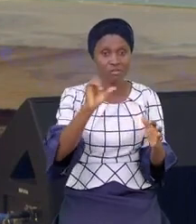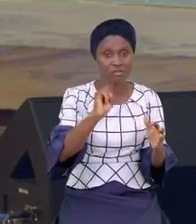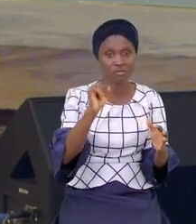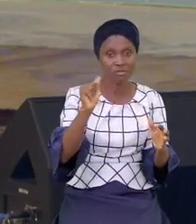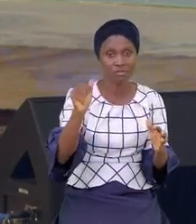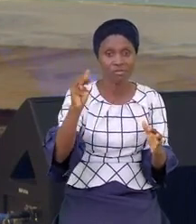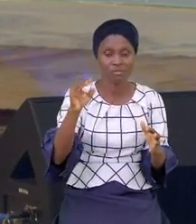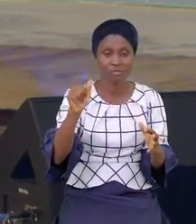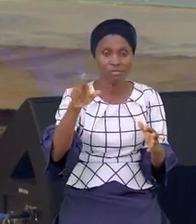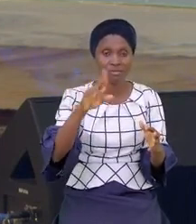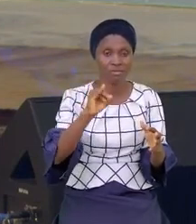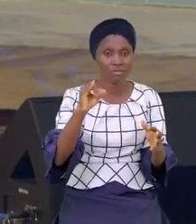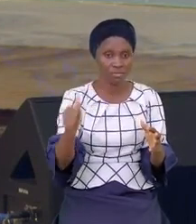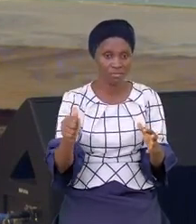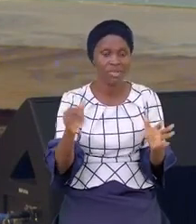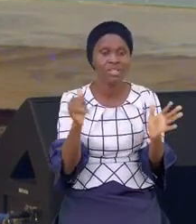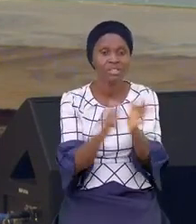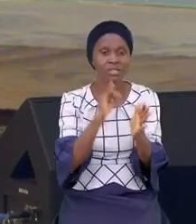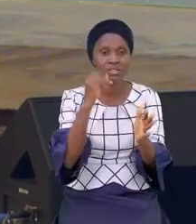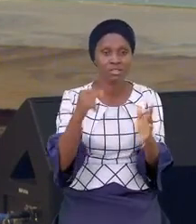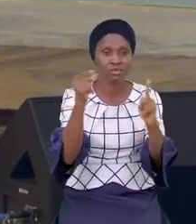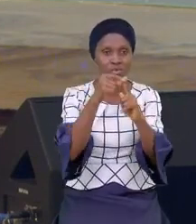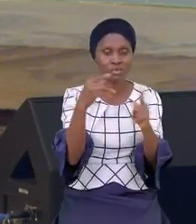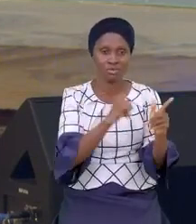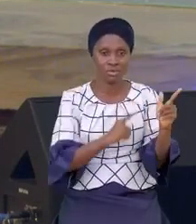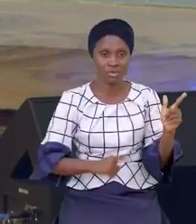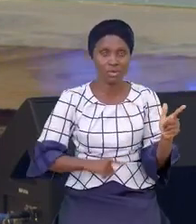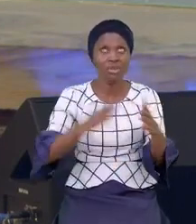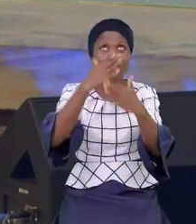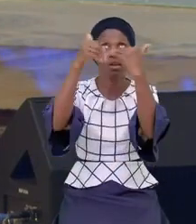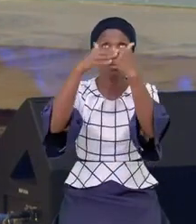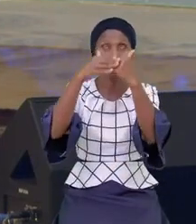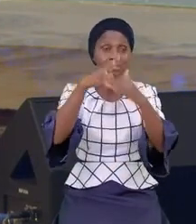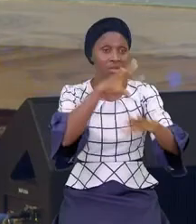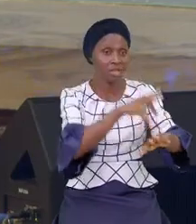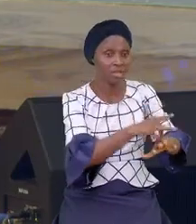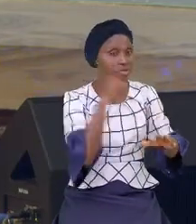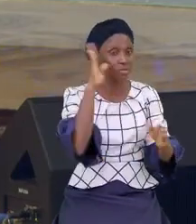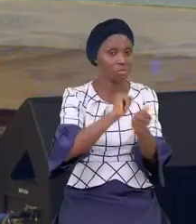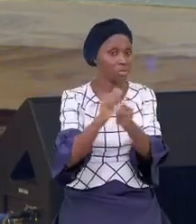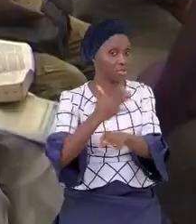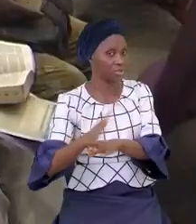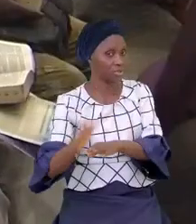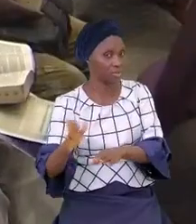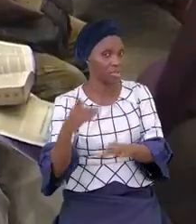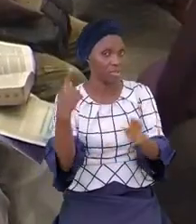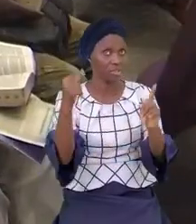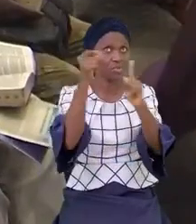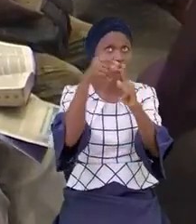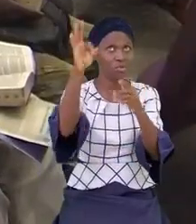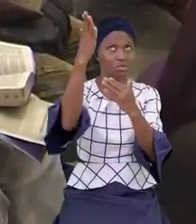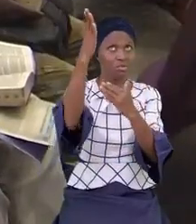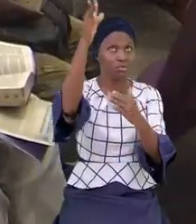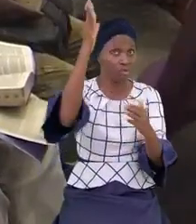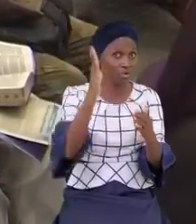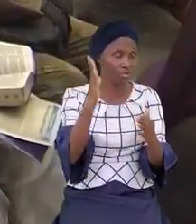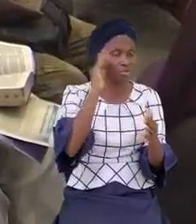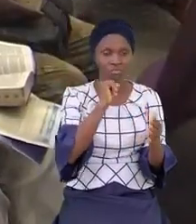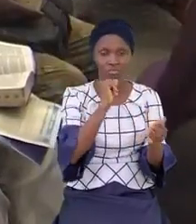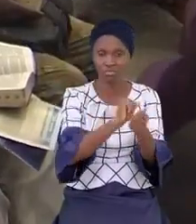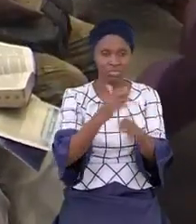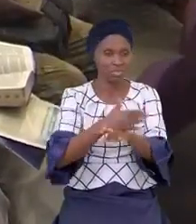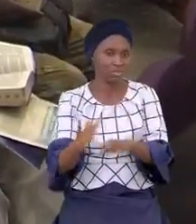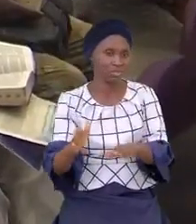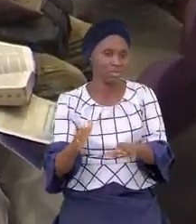Lord. Heaven and earth may pass away. The word of the Lord will not pass away. Verse